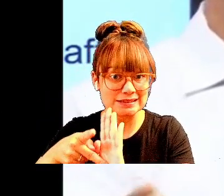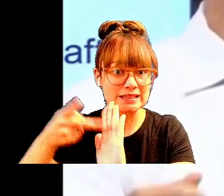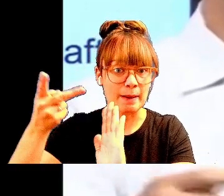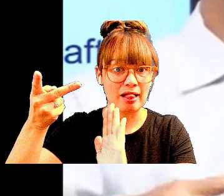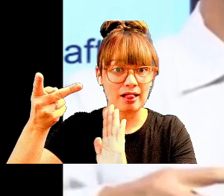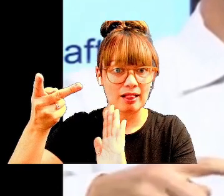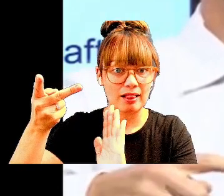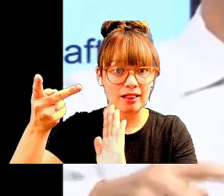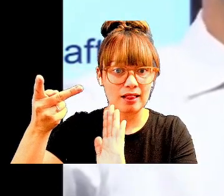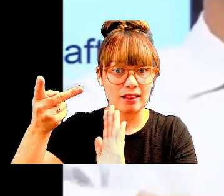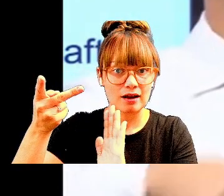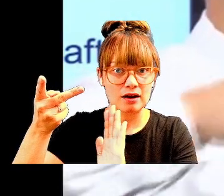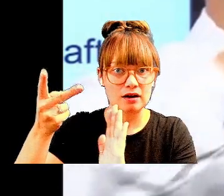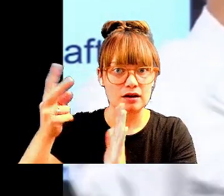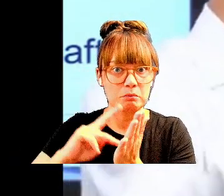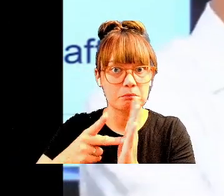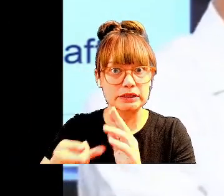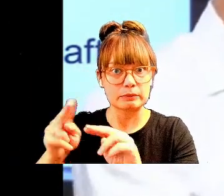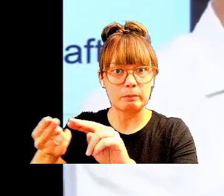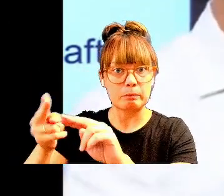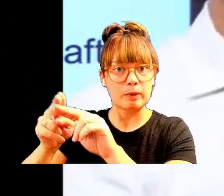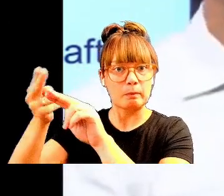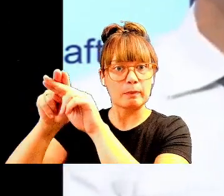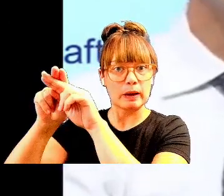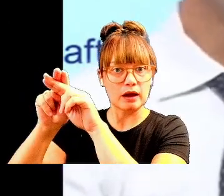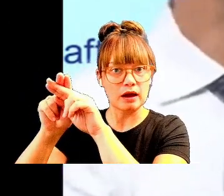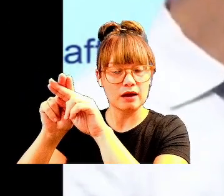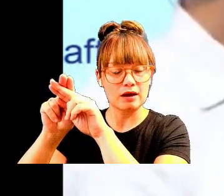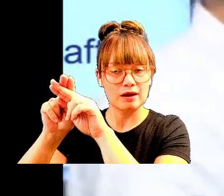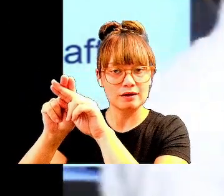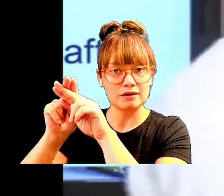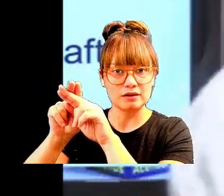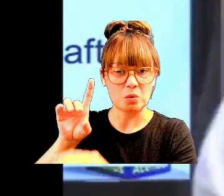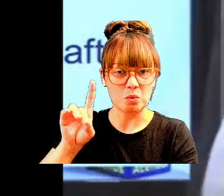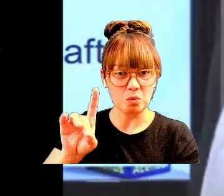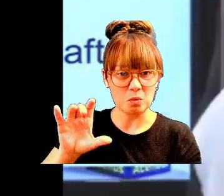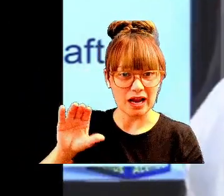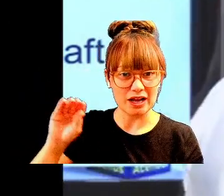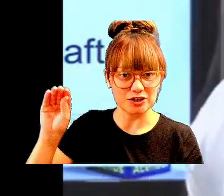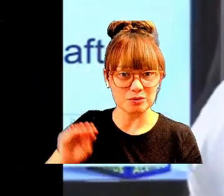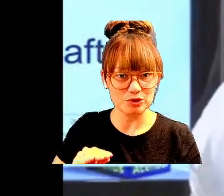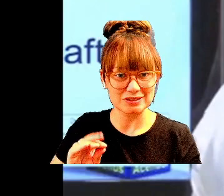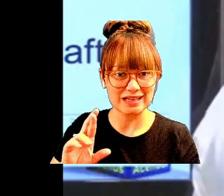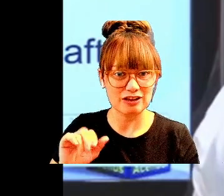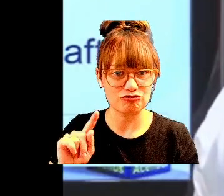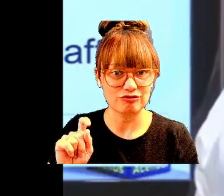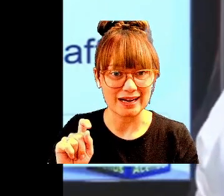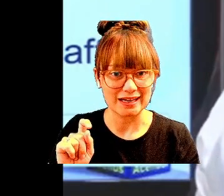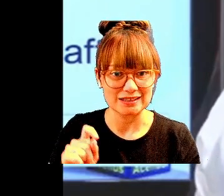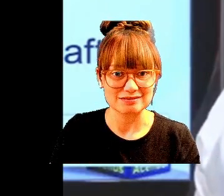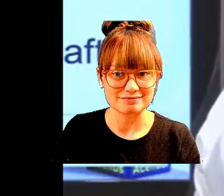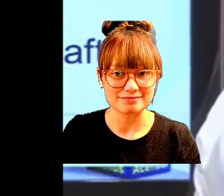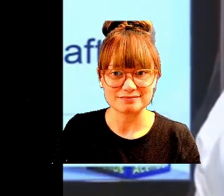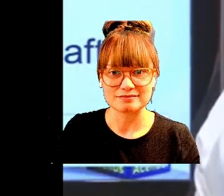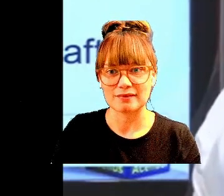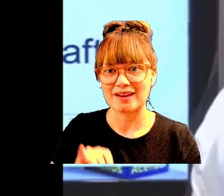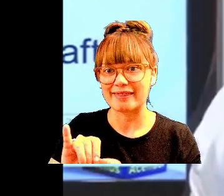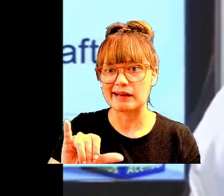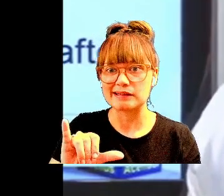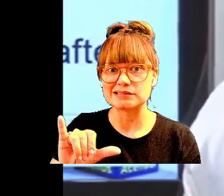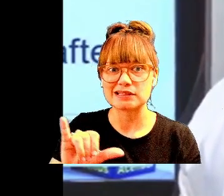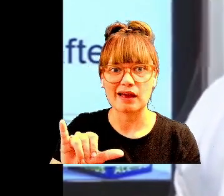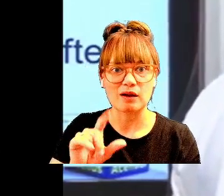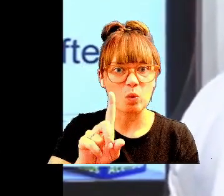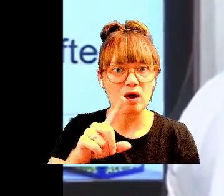that means that they're growing at a 100% rate. So this was like 1 plus 1.